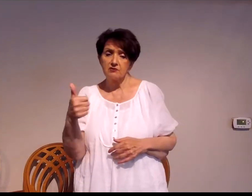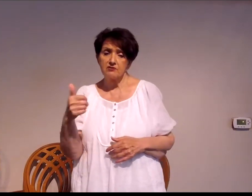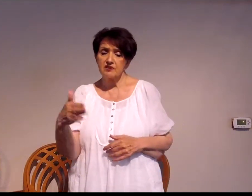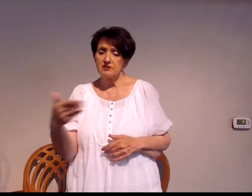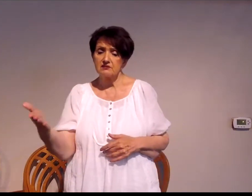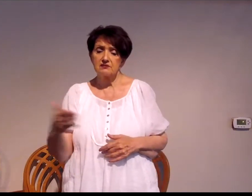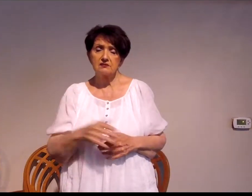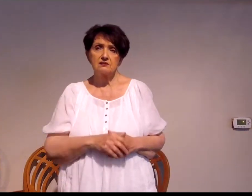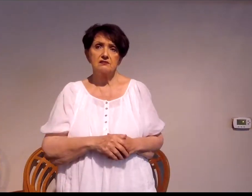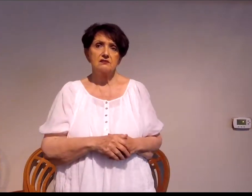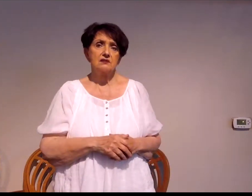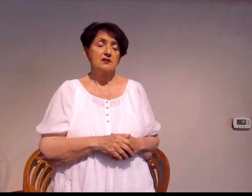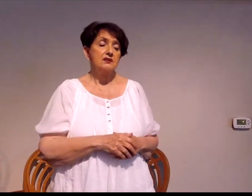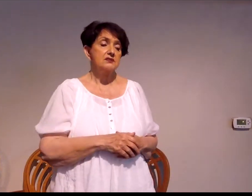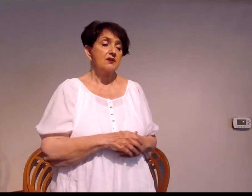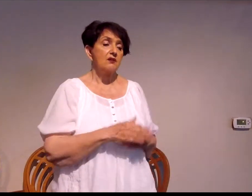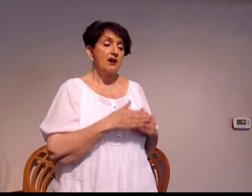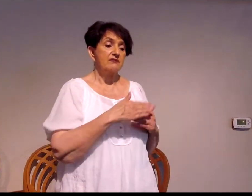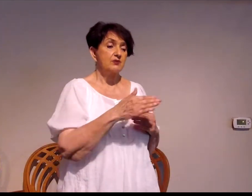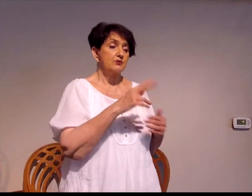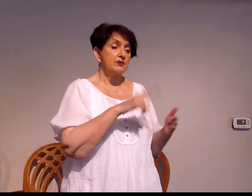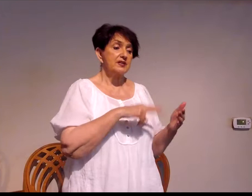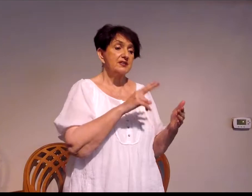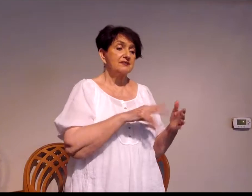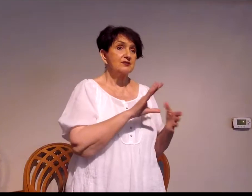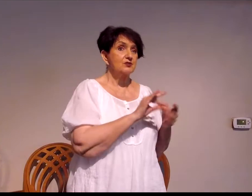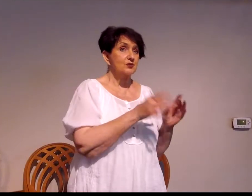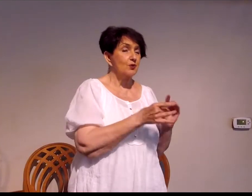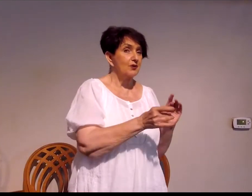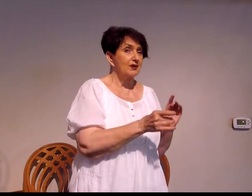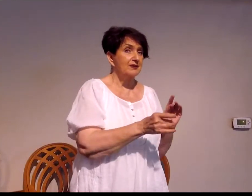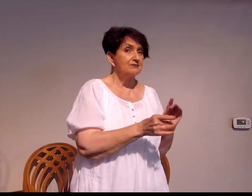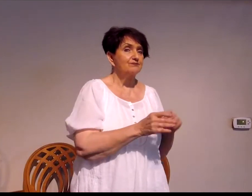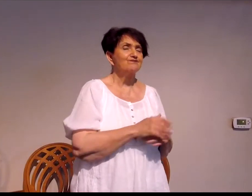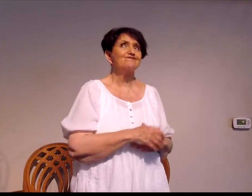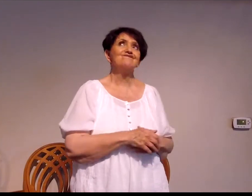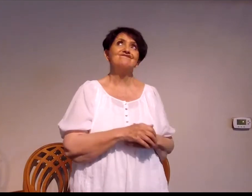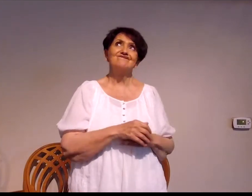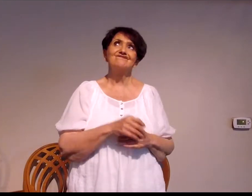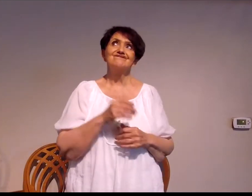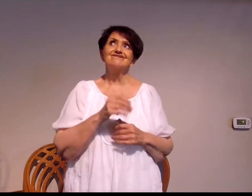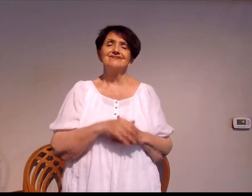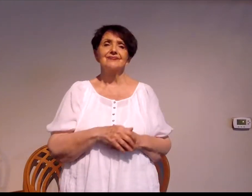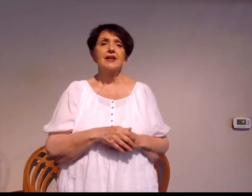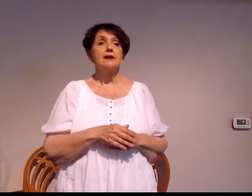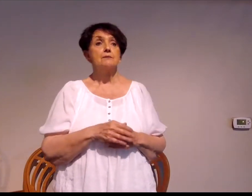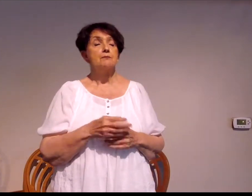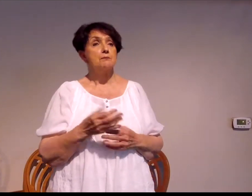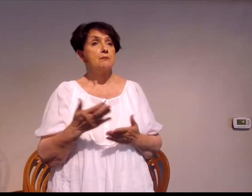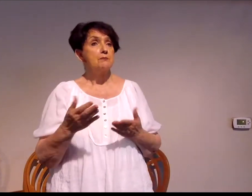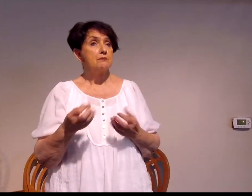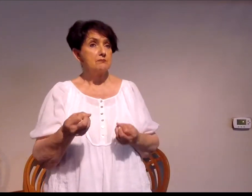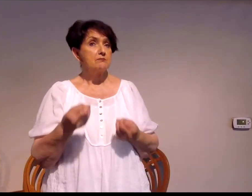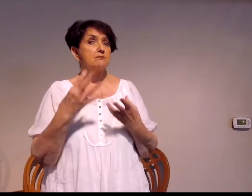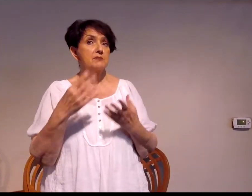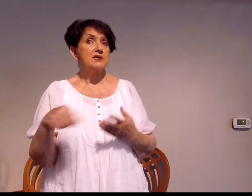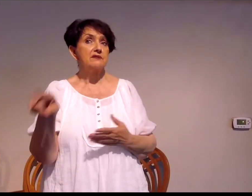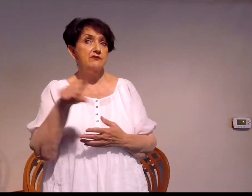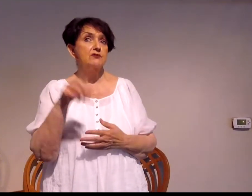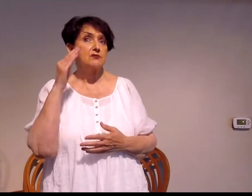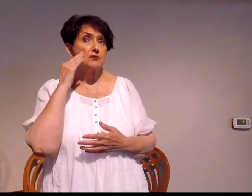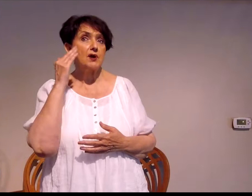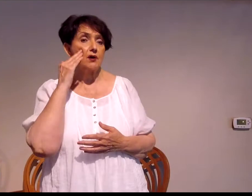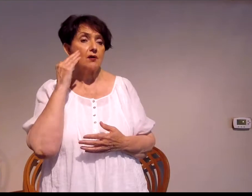So after reading her story, I went, So, as many of you know, recently, Peter and I